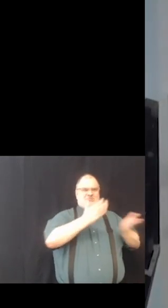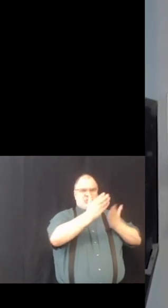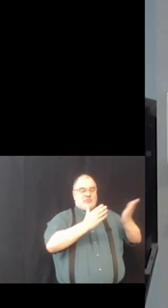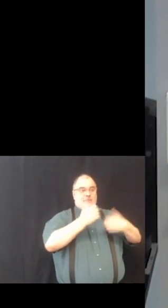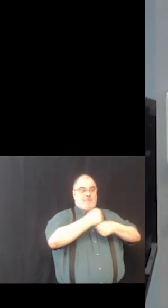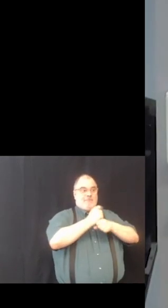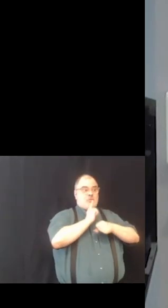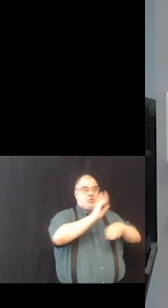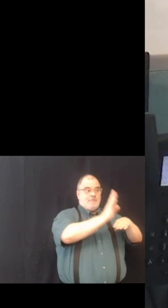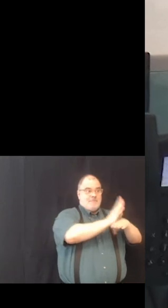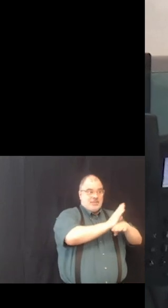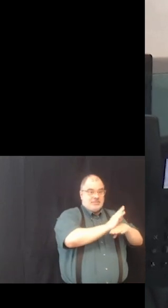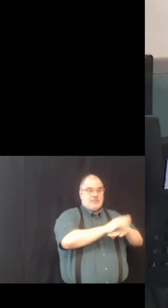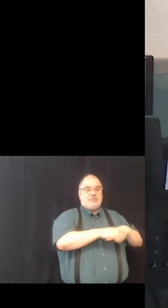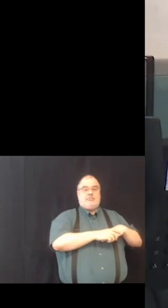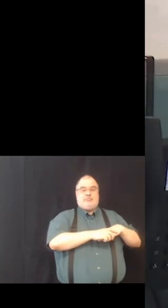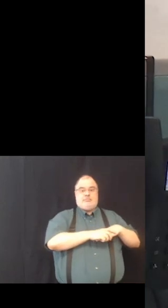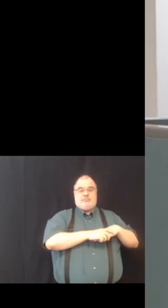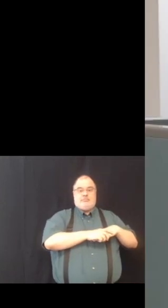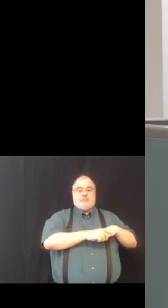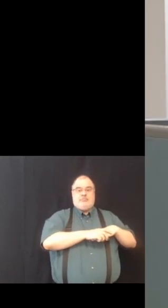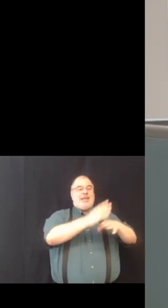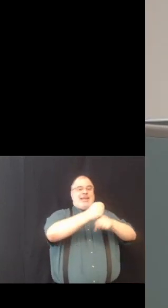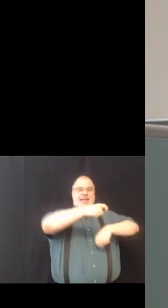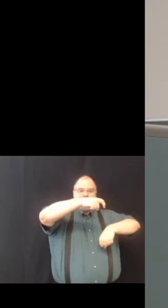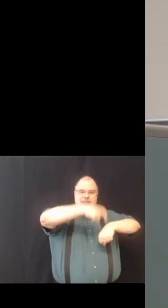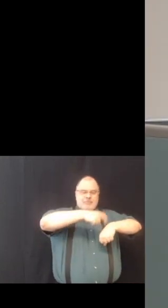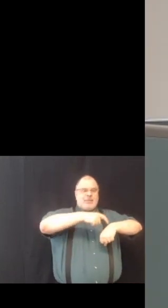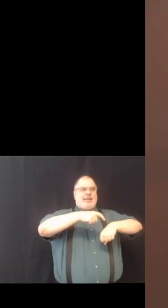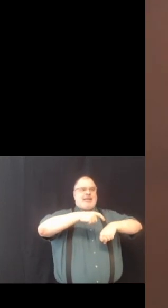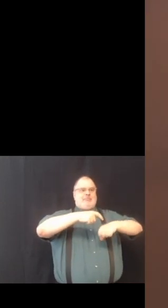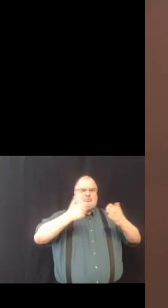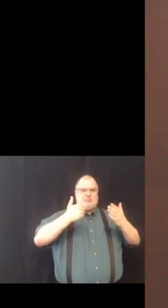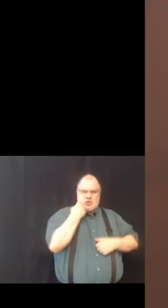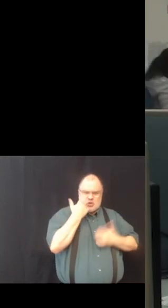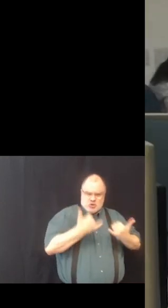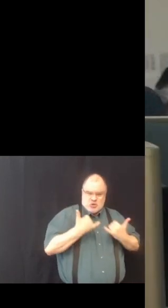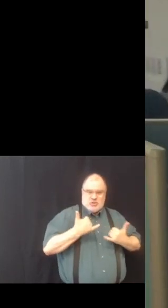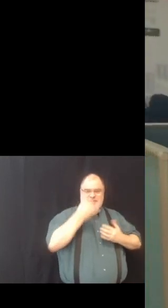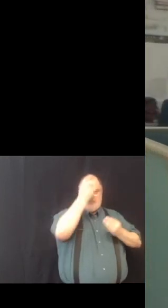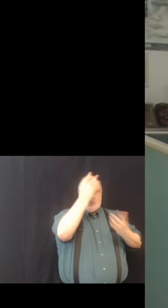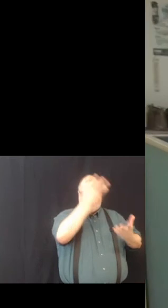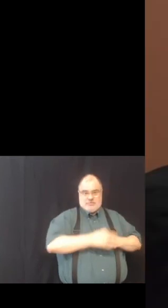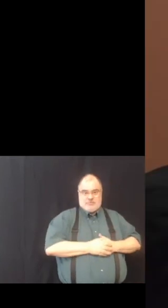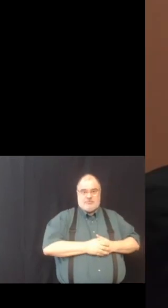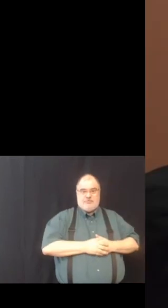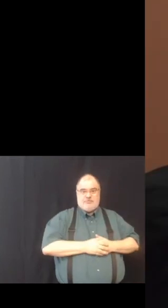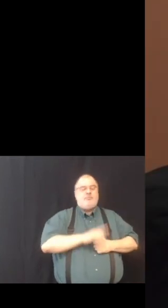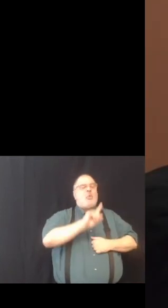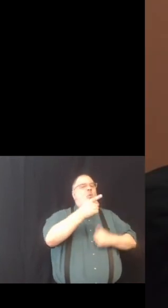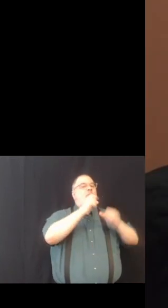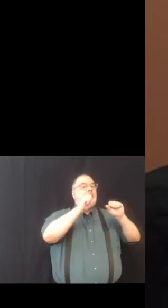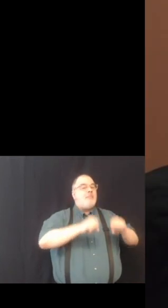businesses and job seekers receive timely, up-to-date information and resources. This is only possible with